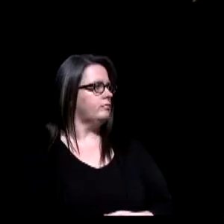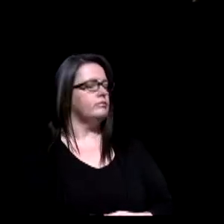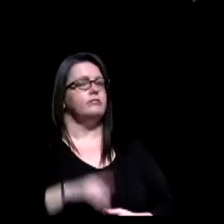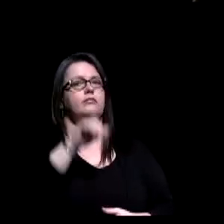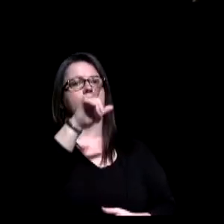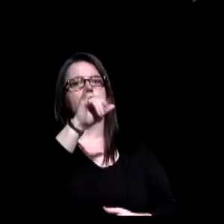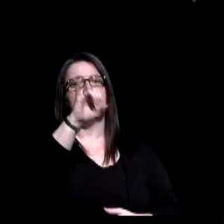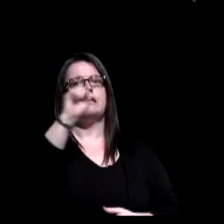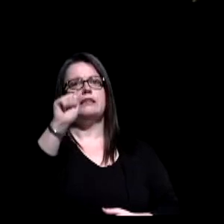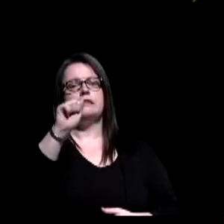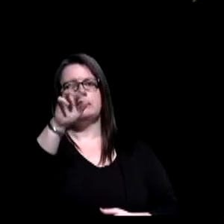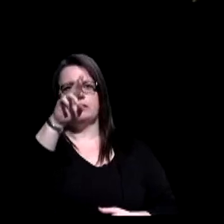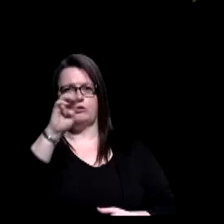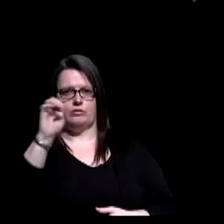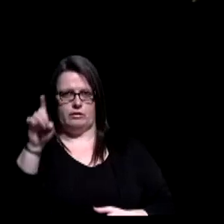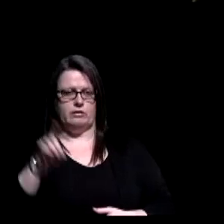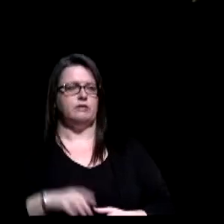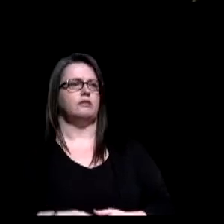Lisa Reed,